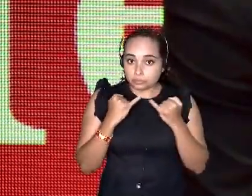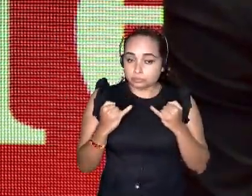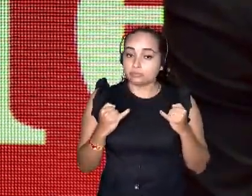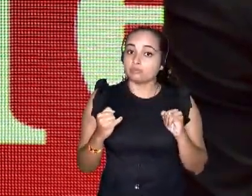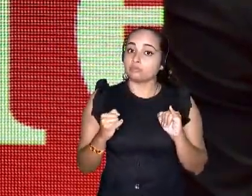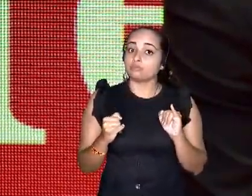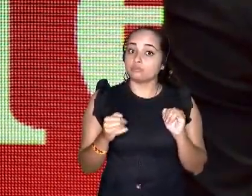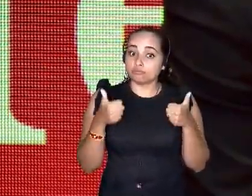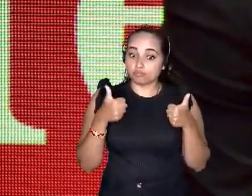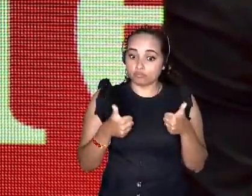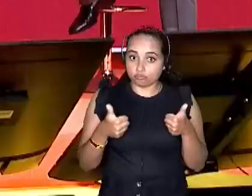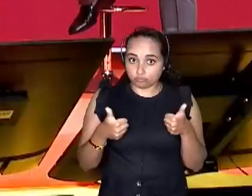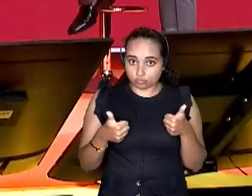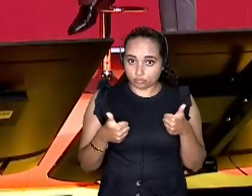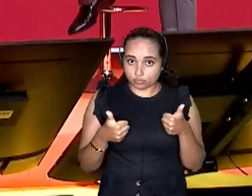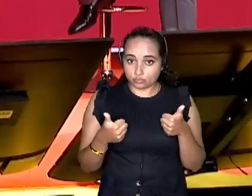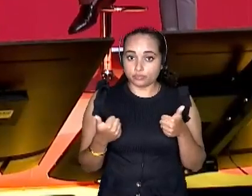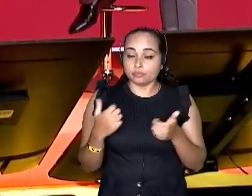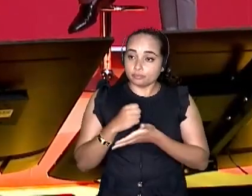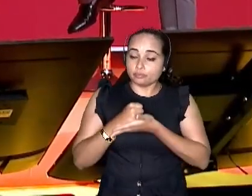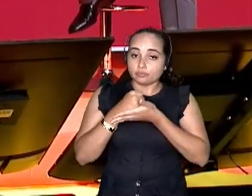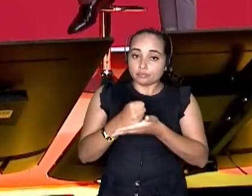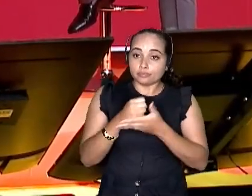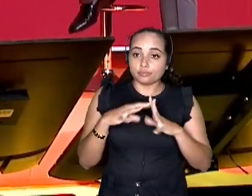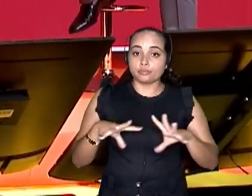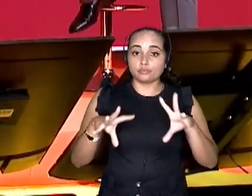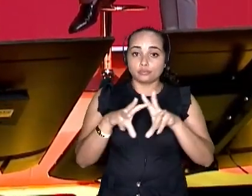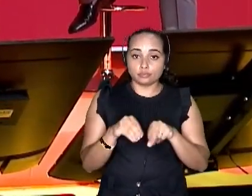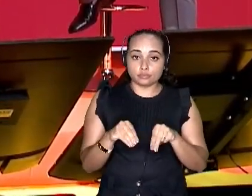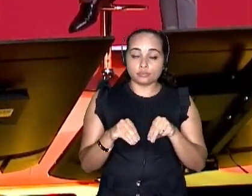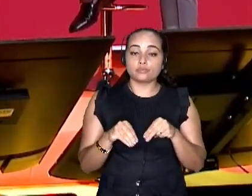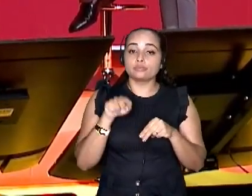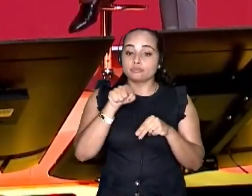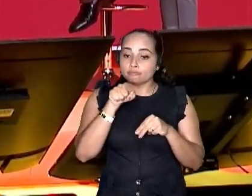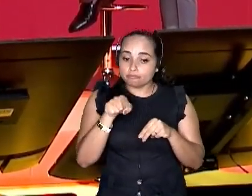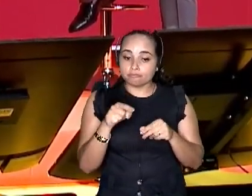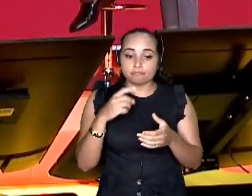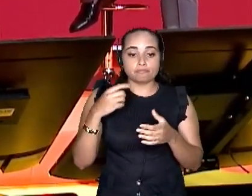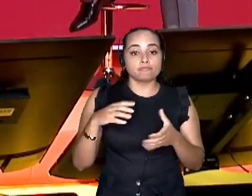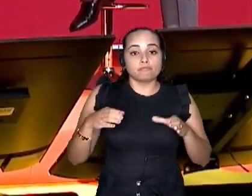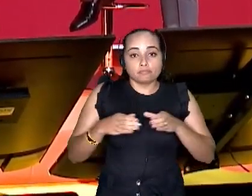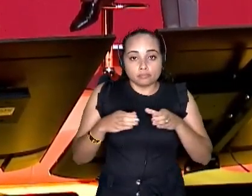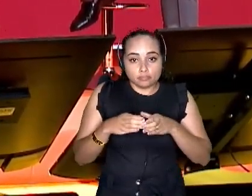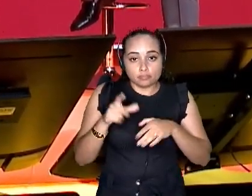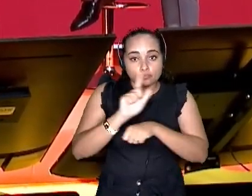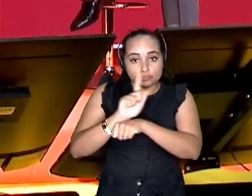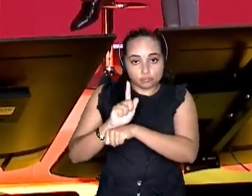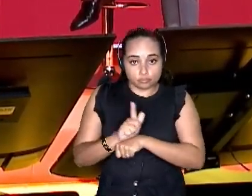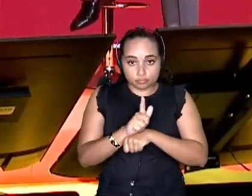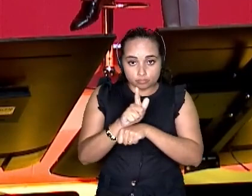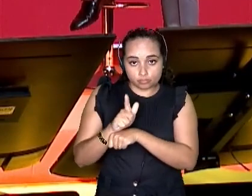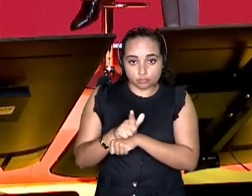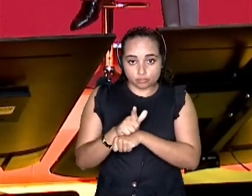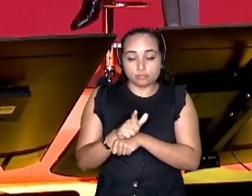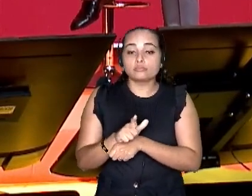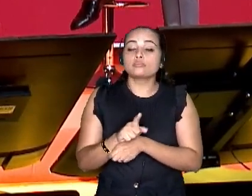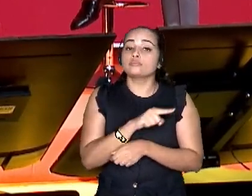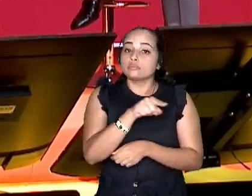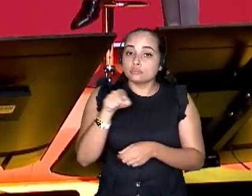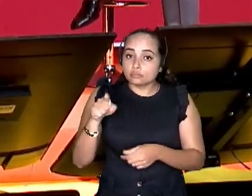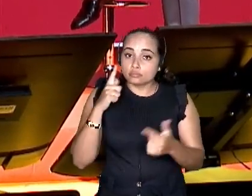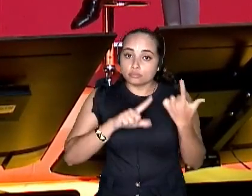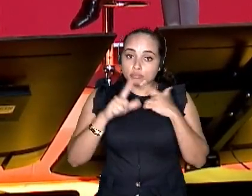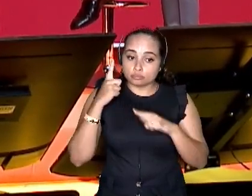bring it to the stakeholders, the management team. Even in some of these case situations, the boards are going to have to want to know what's going on, tell us what it